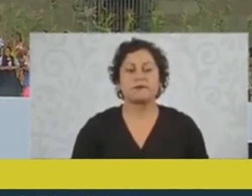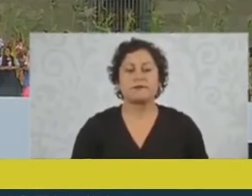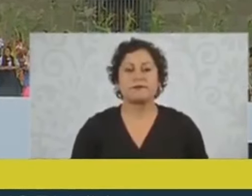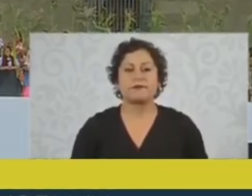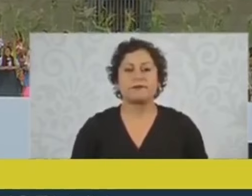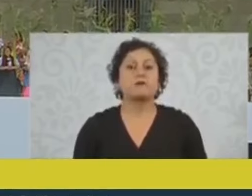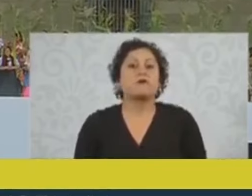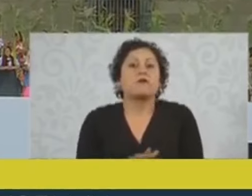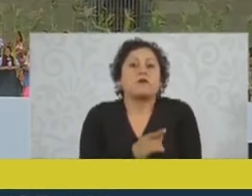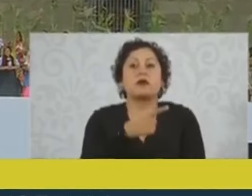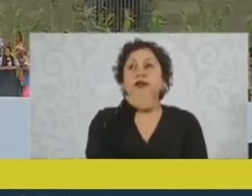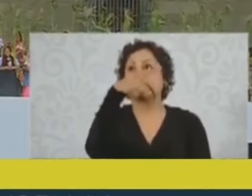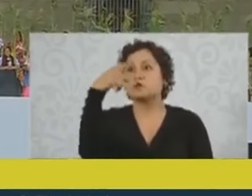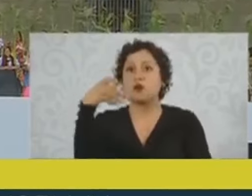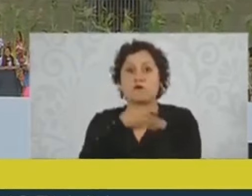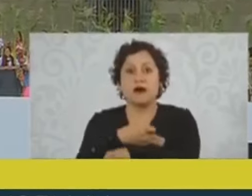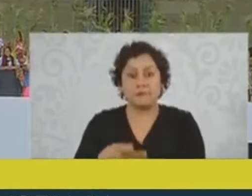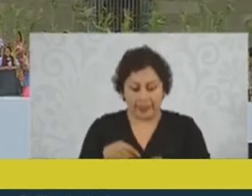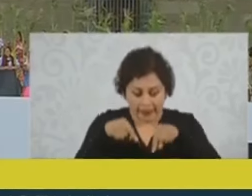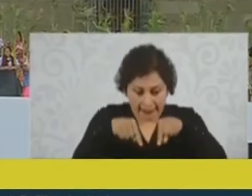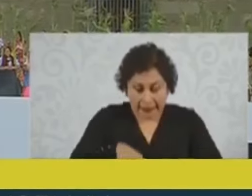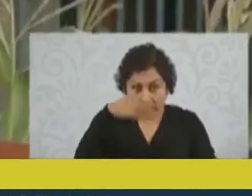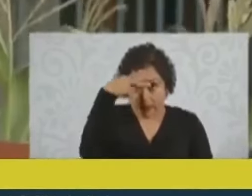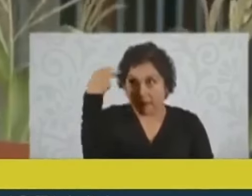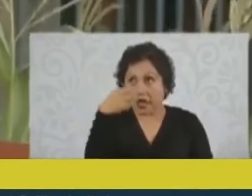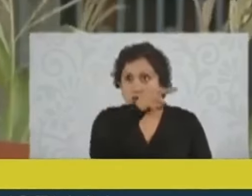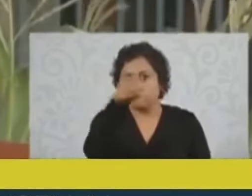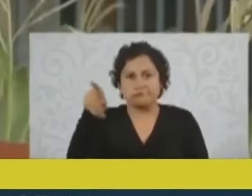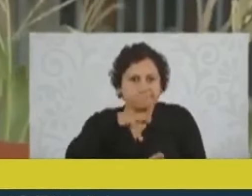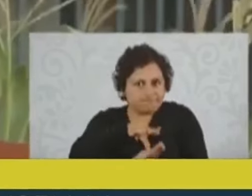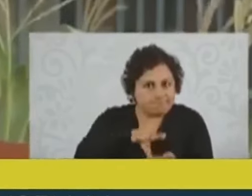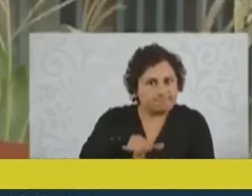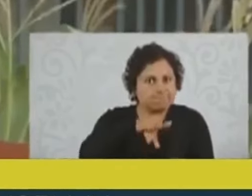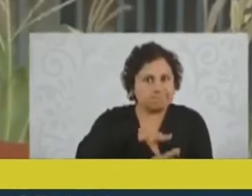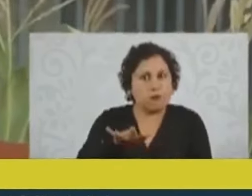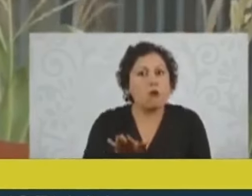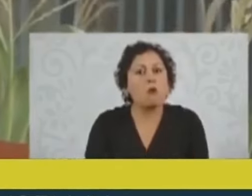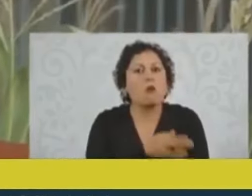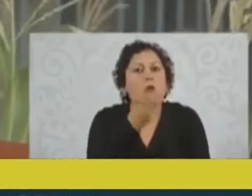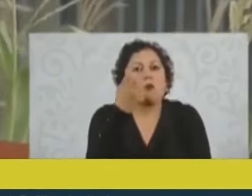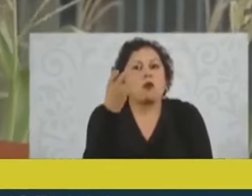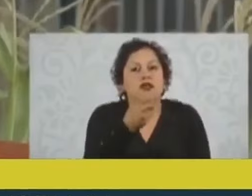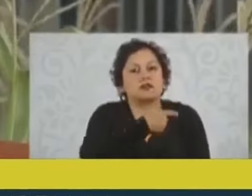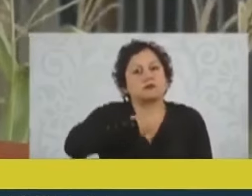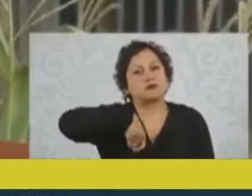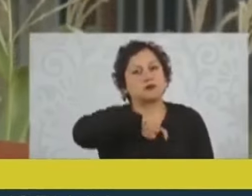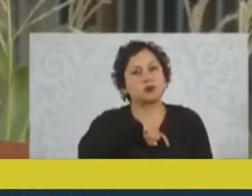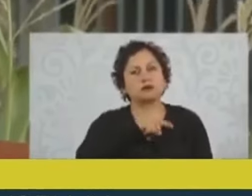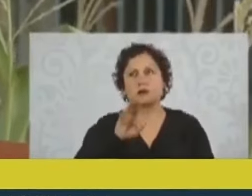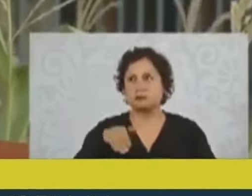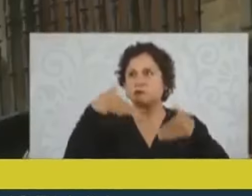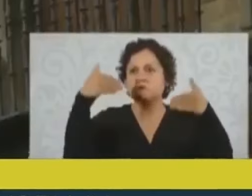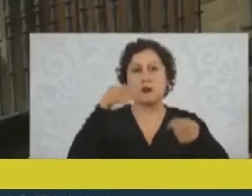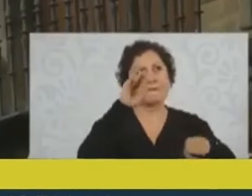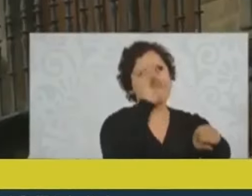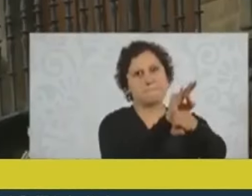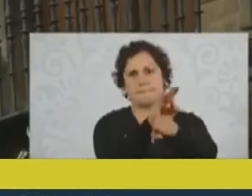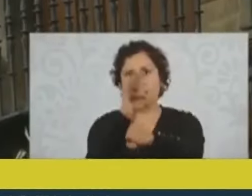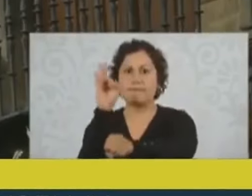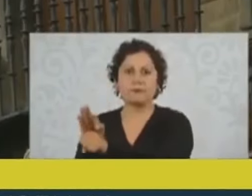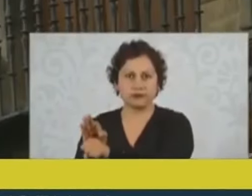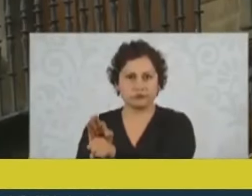for the support they give to their families each month. That's why we will